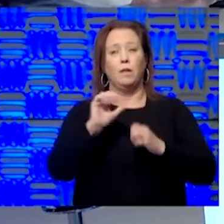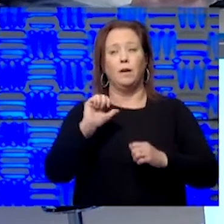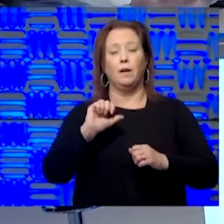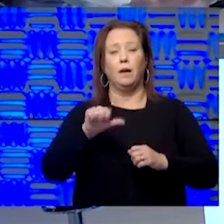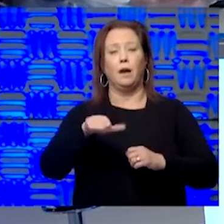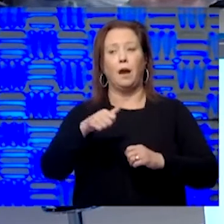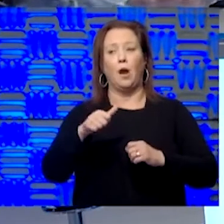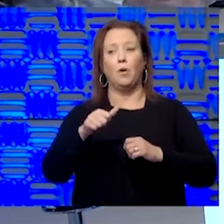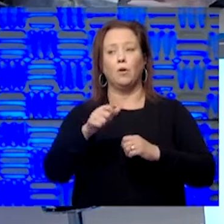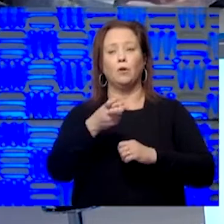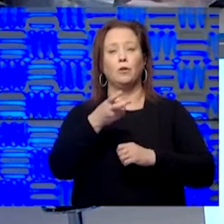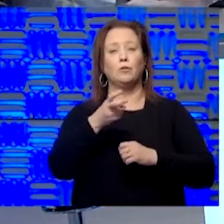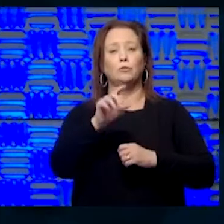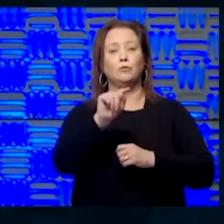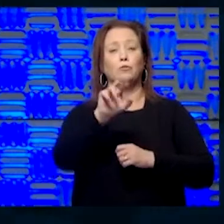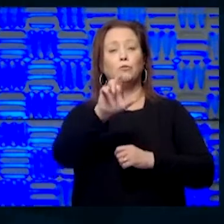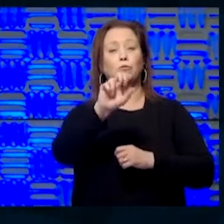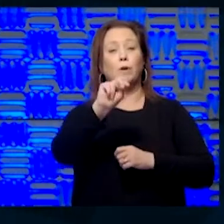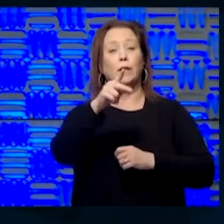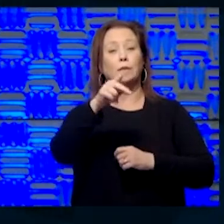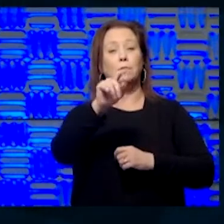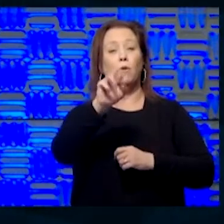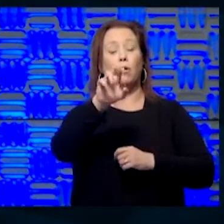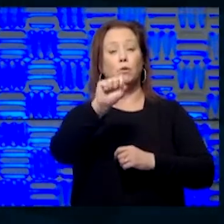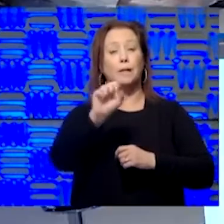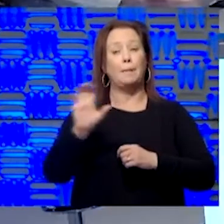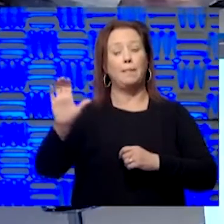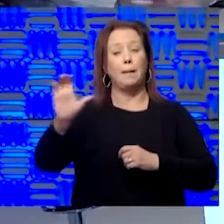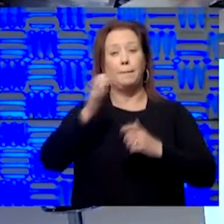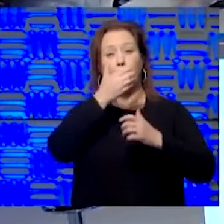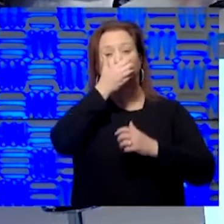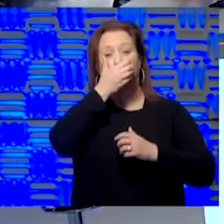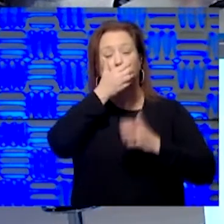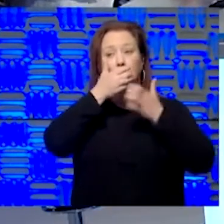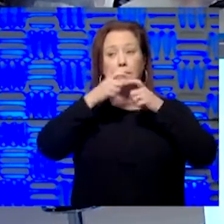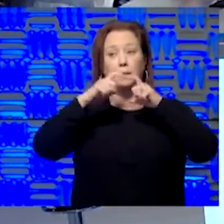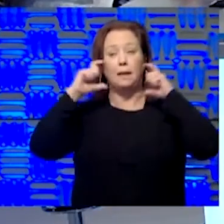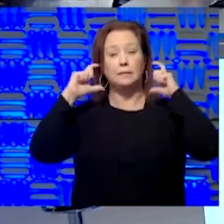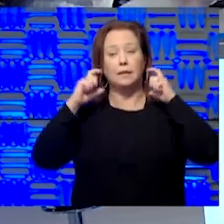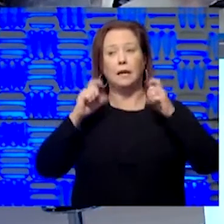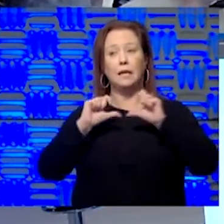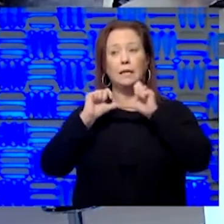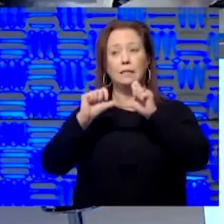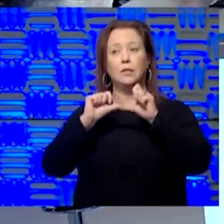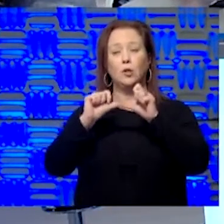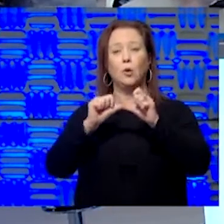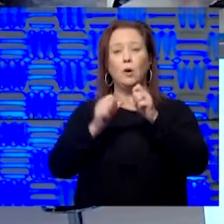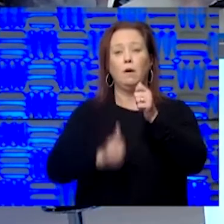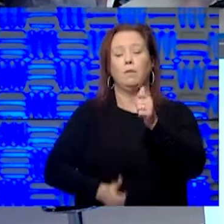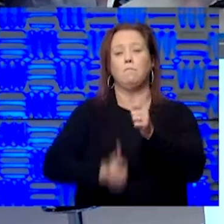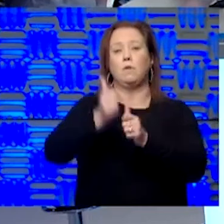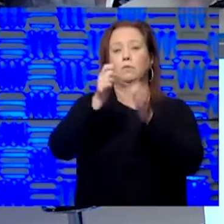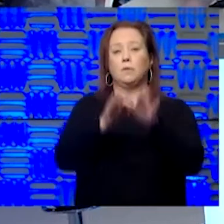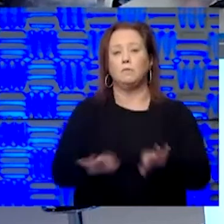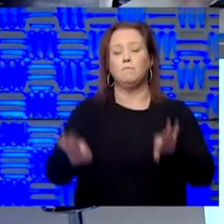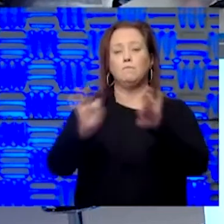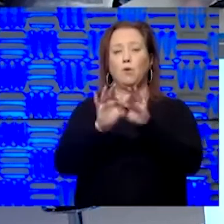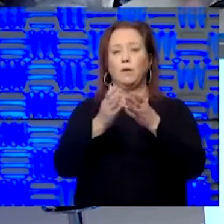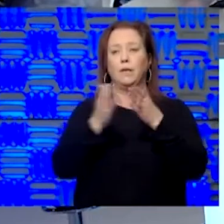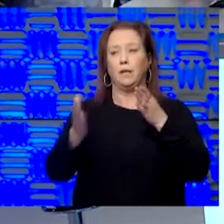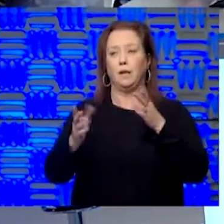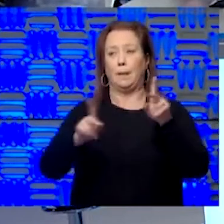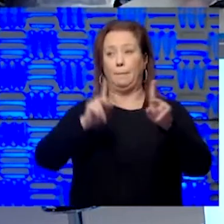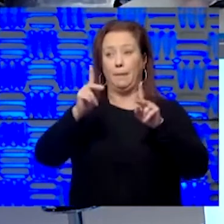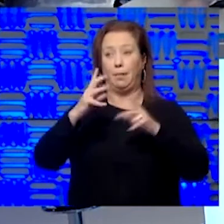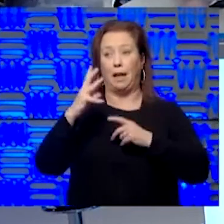our lovely transporters today about them wearing masks, and I continue to stress them the most vital things you can do, and this is